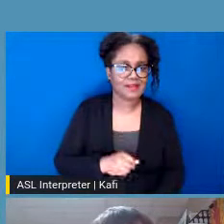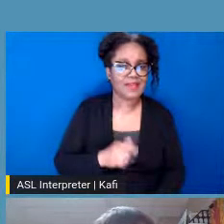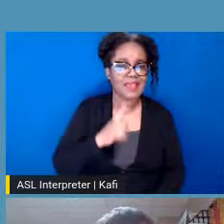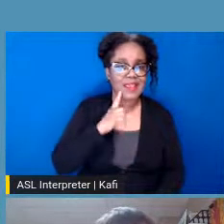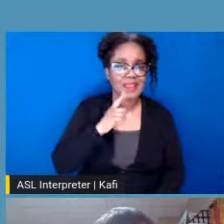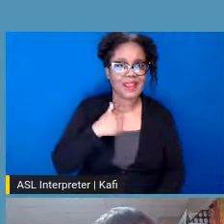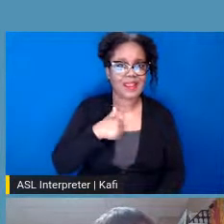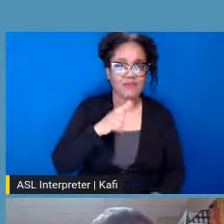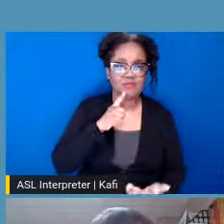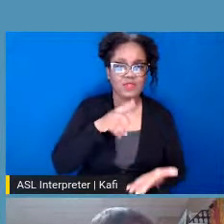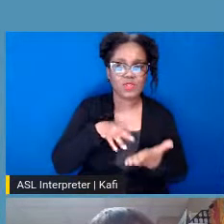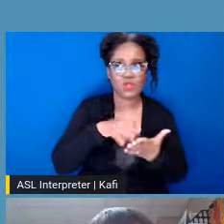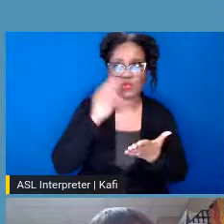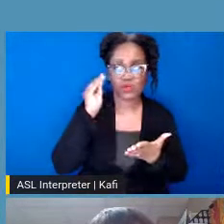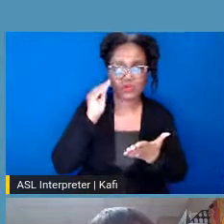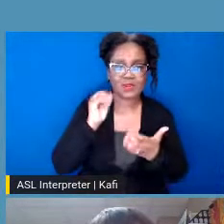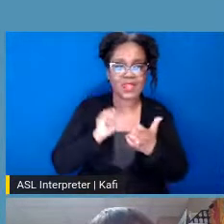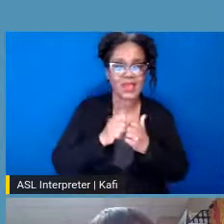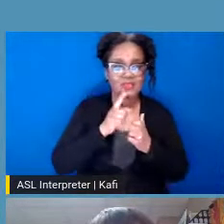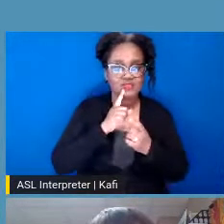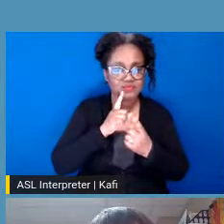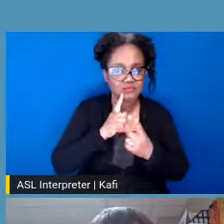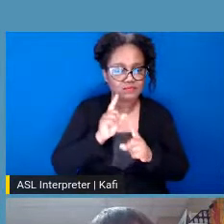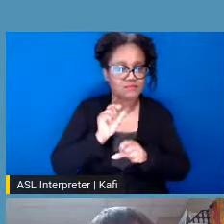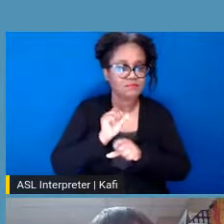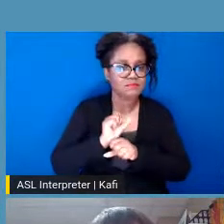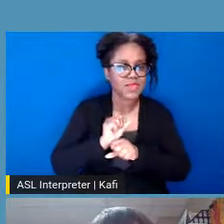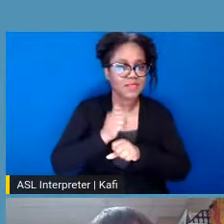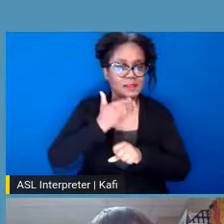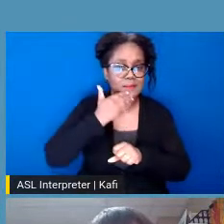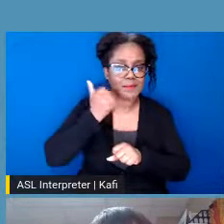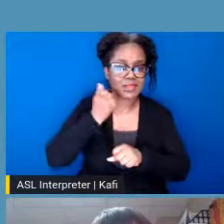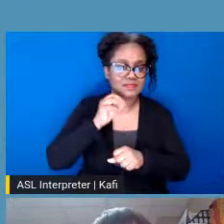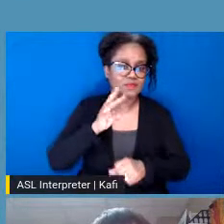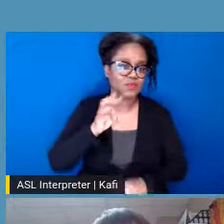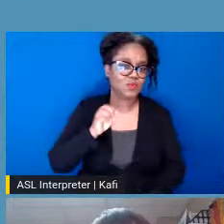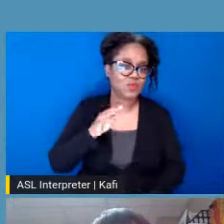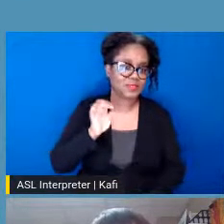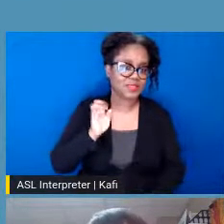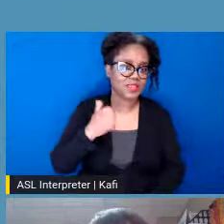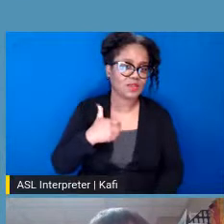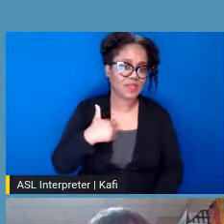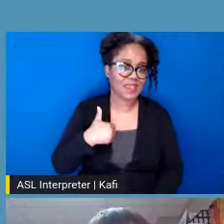the website that we have access to and to use it in a way to get more and more